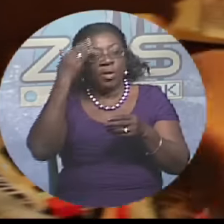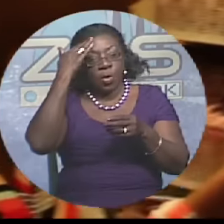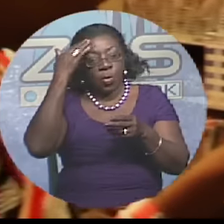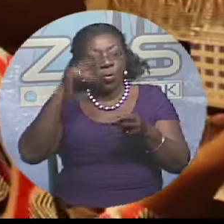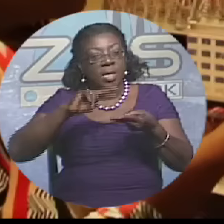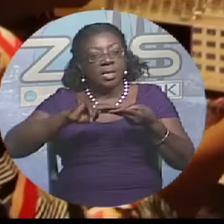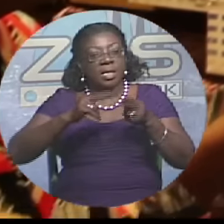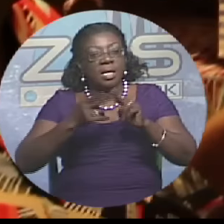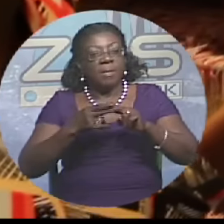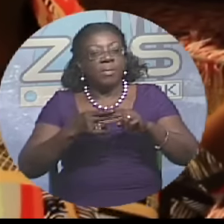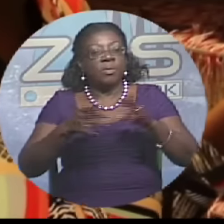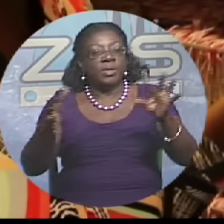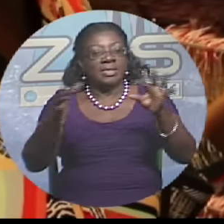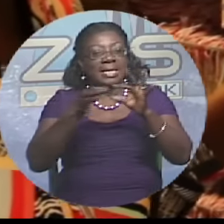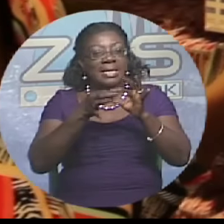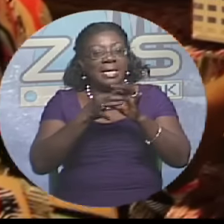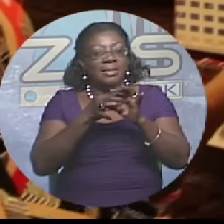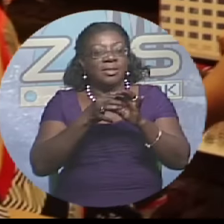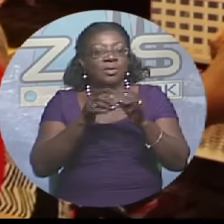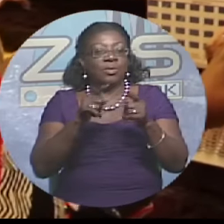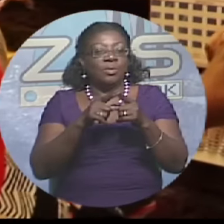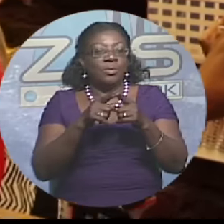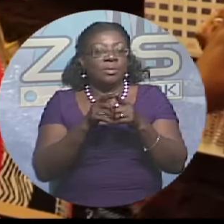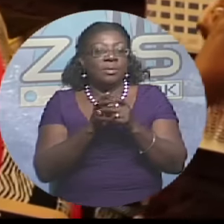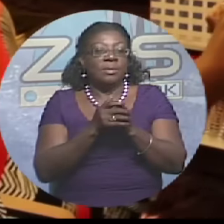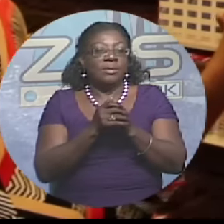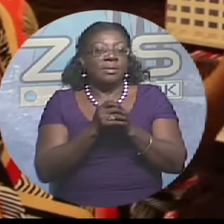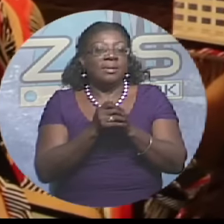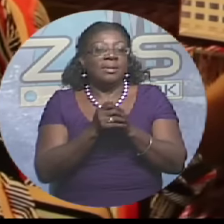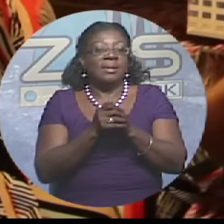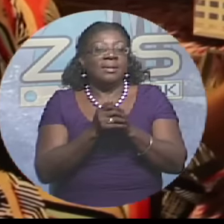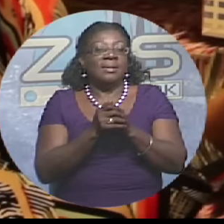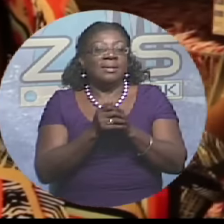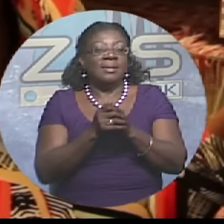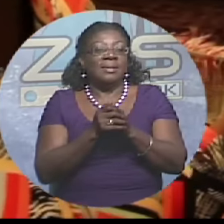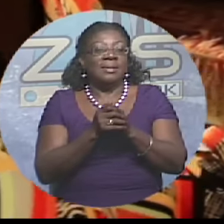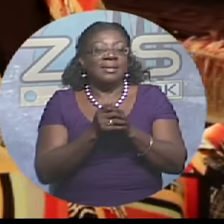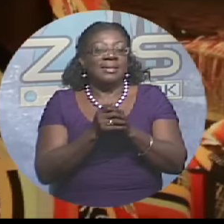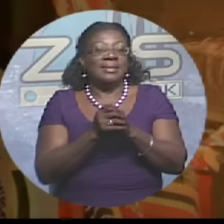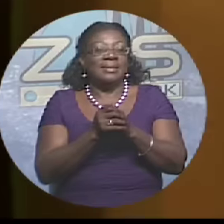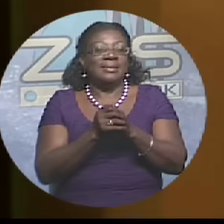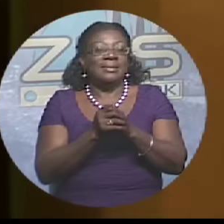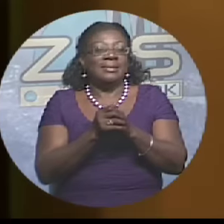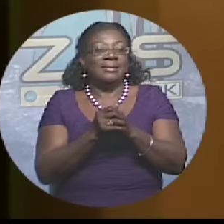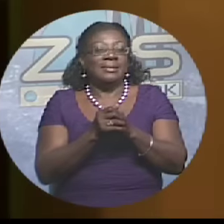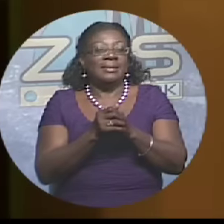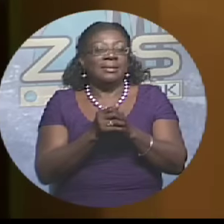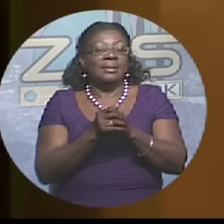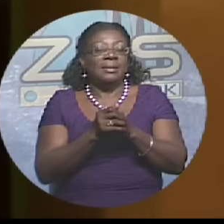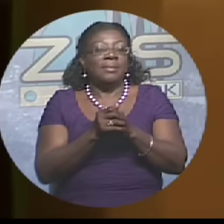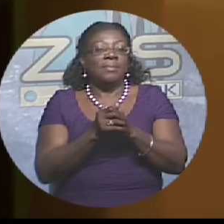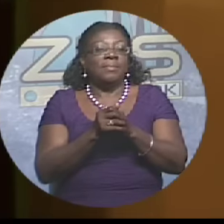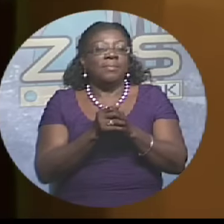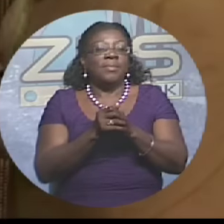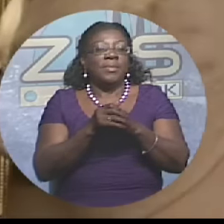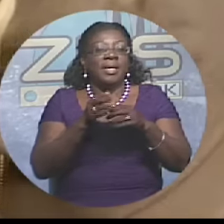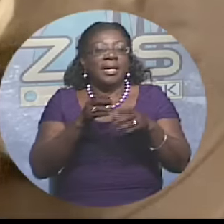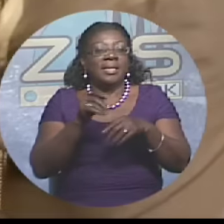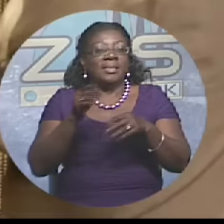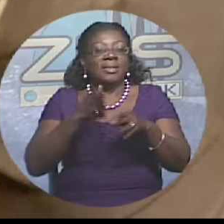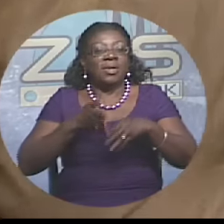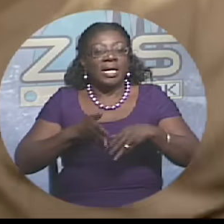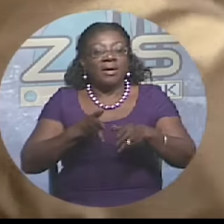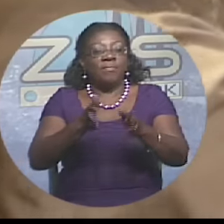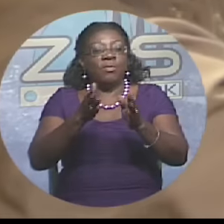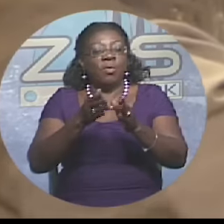And you know. I doubt it. You know, trust me. But aisle upon aisle, it's the